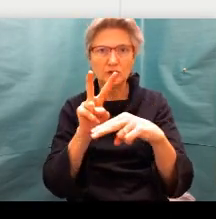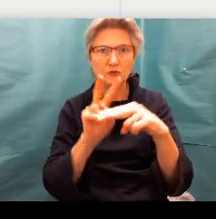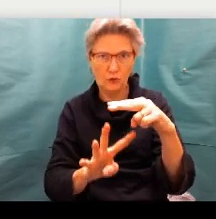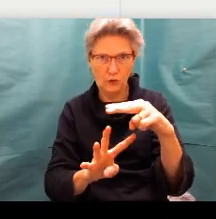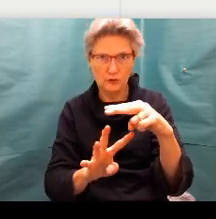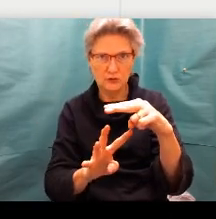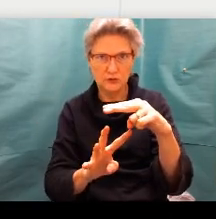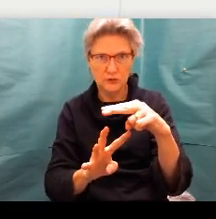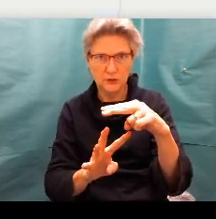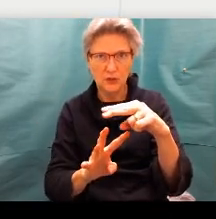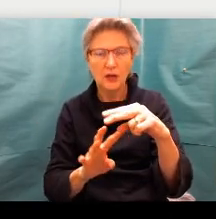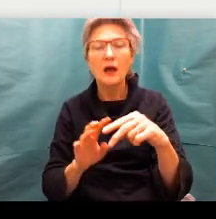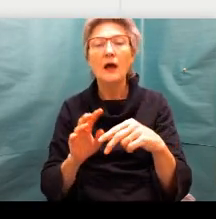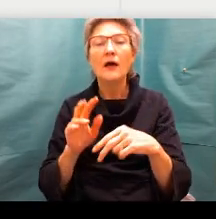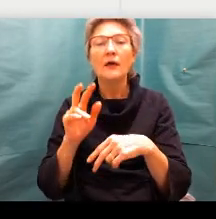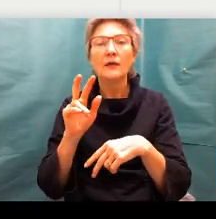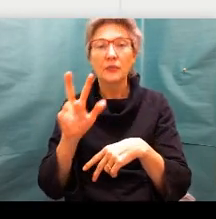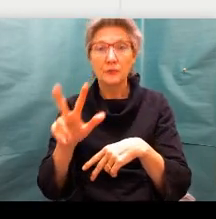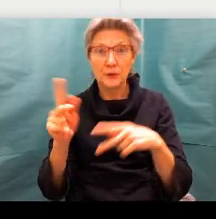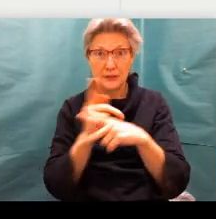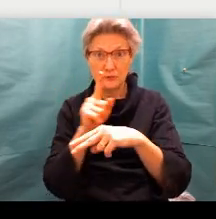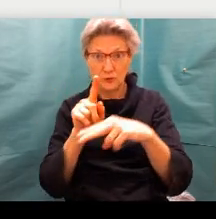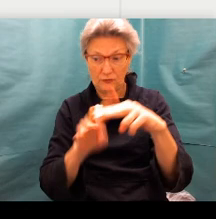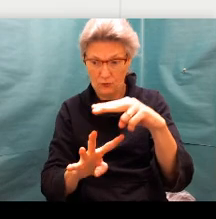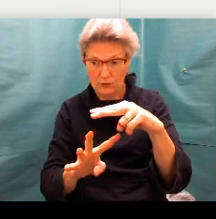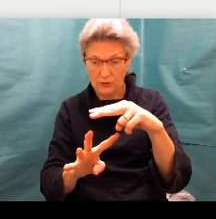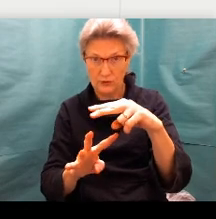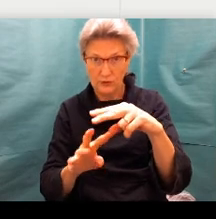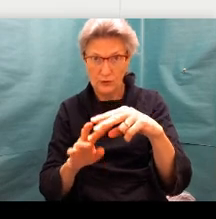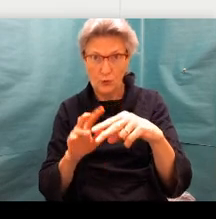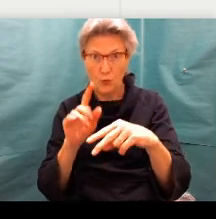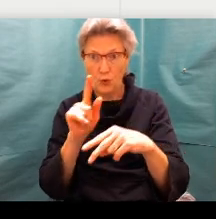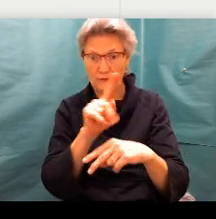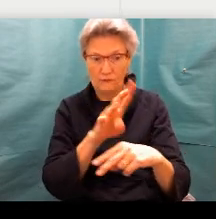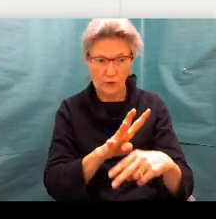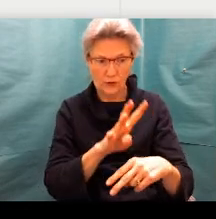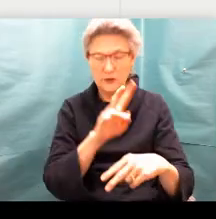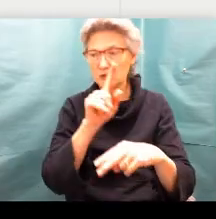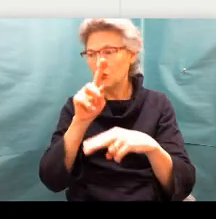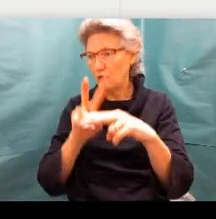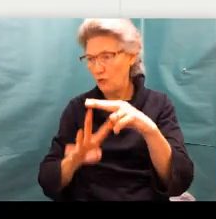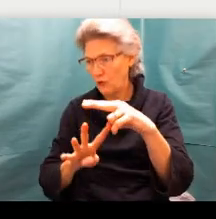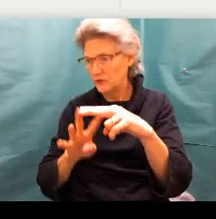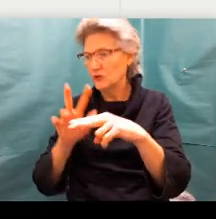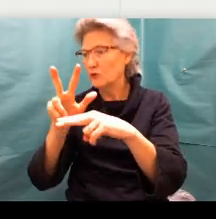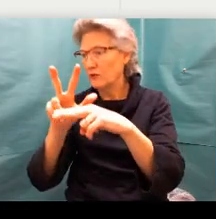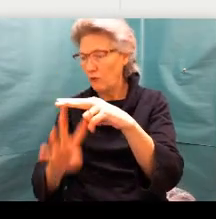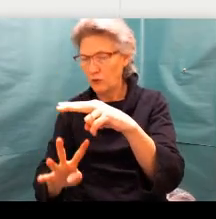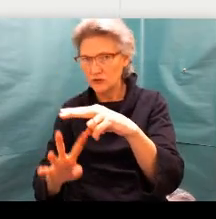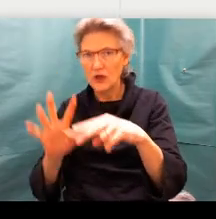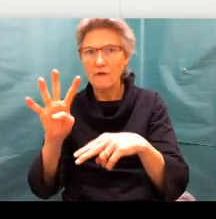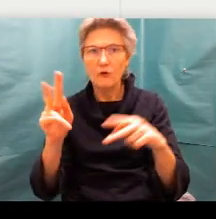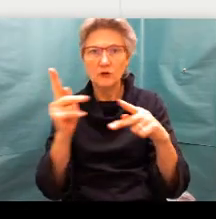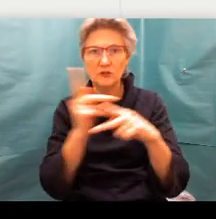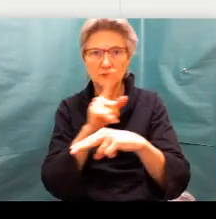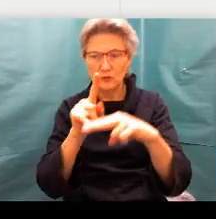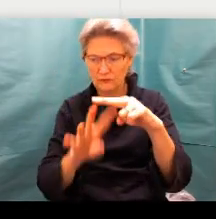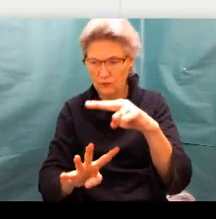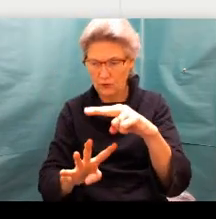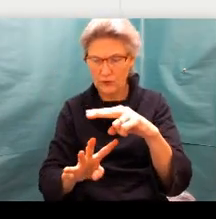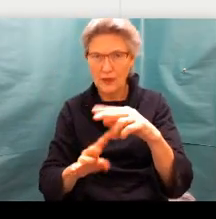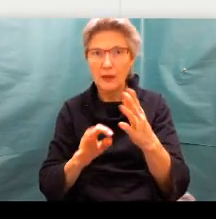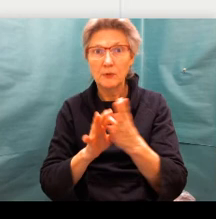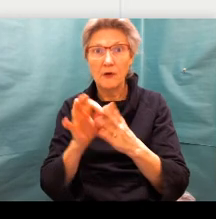1/4. 1/4, 2/4. 3 times 1/4, 1/4, 2/4, 3/4. 4 times 1/4, I'm going to